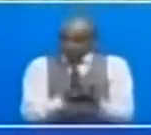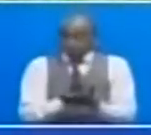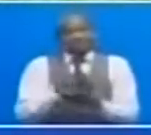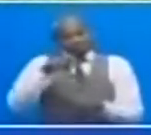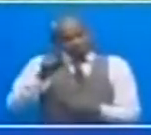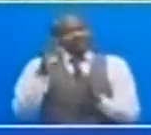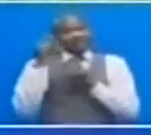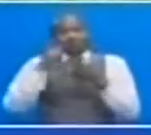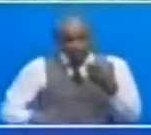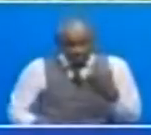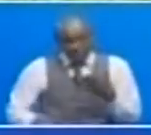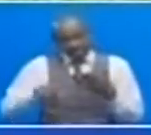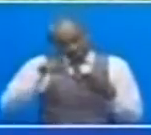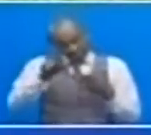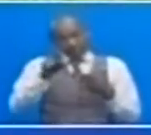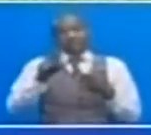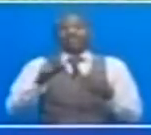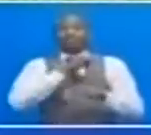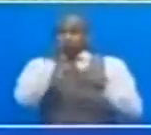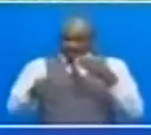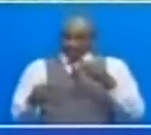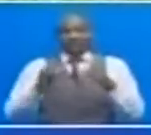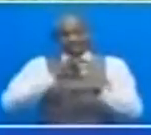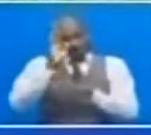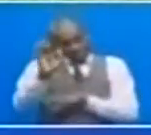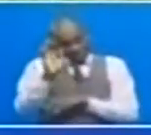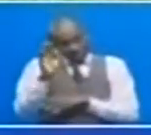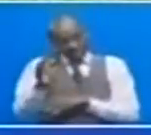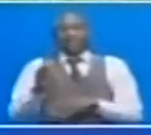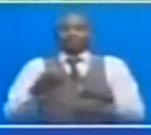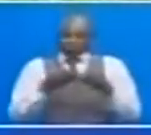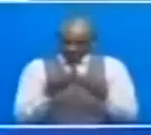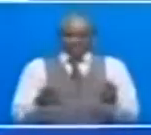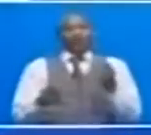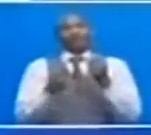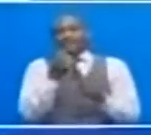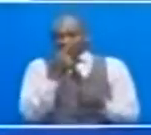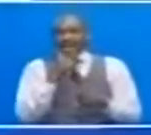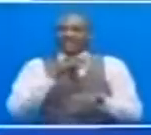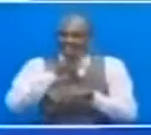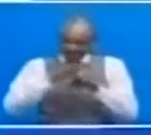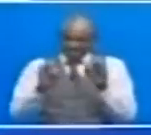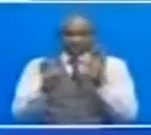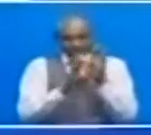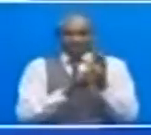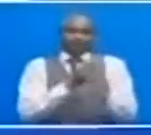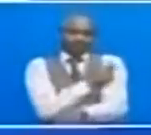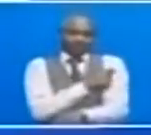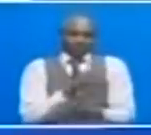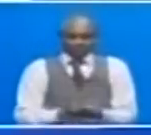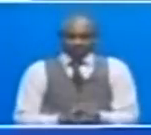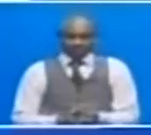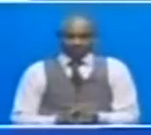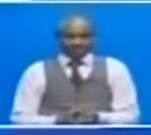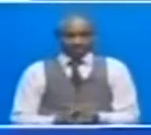he expects is for his insurance cover to cater for his damages and his medical treatment. People were talking and they told